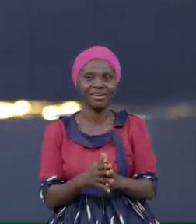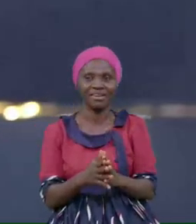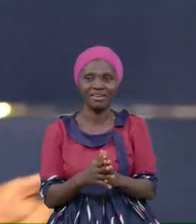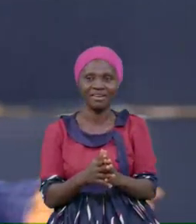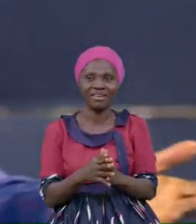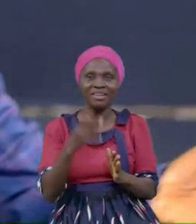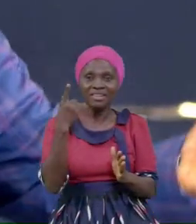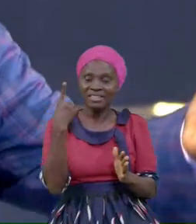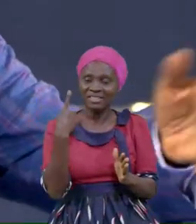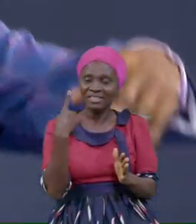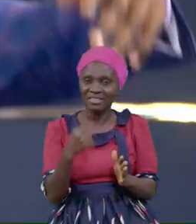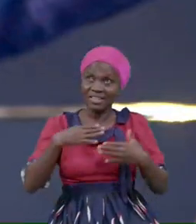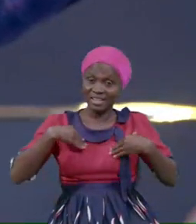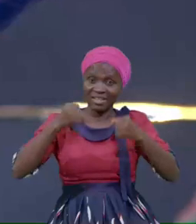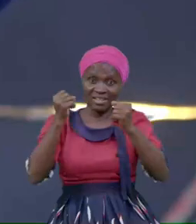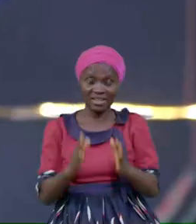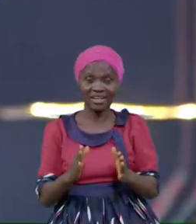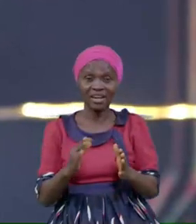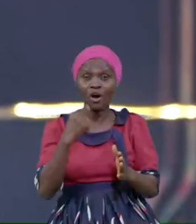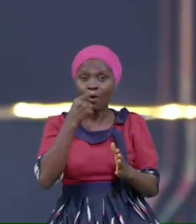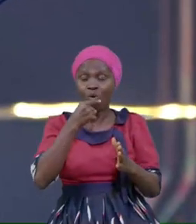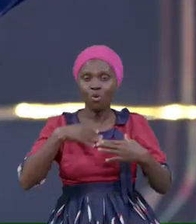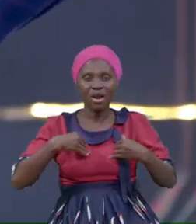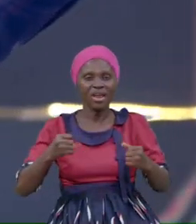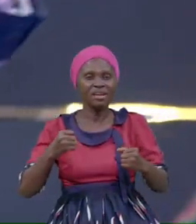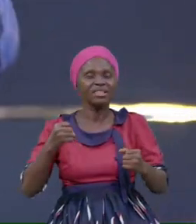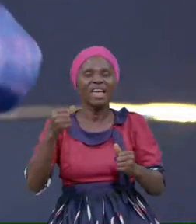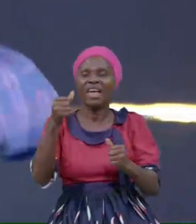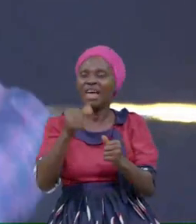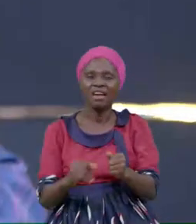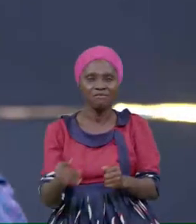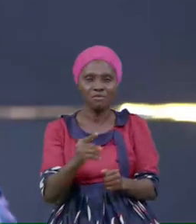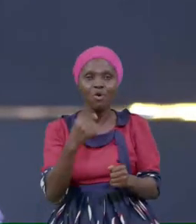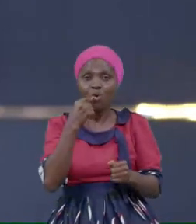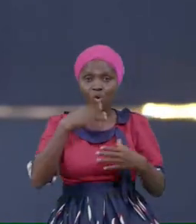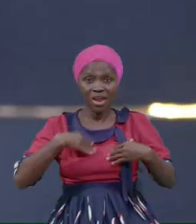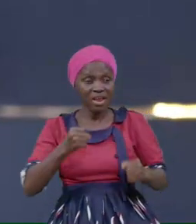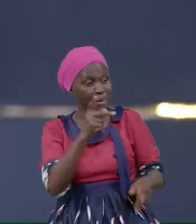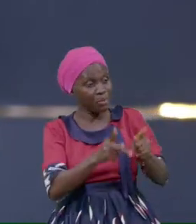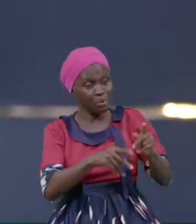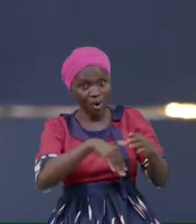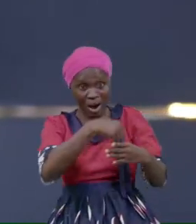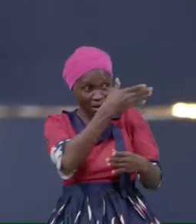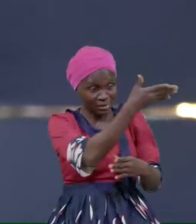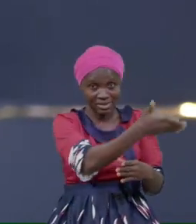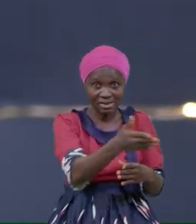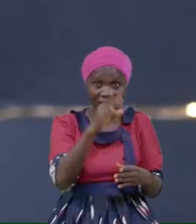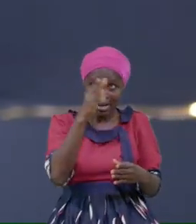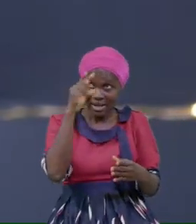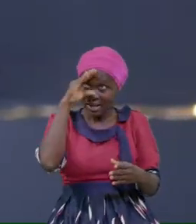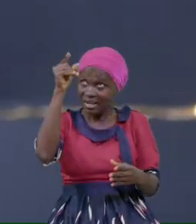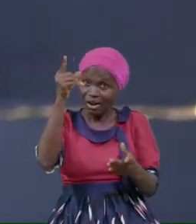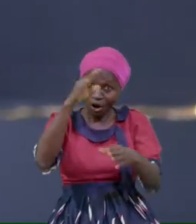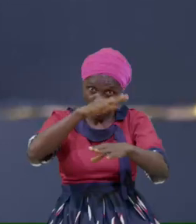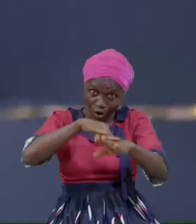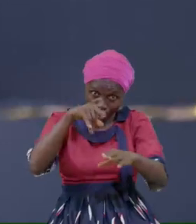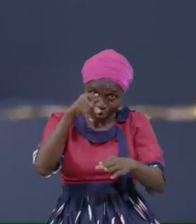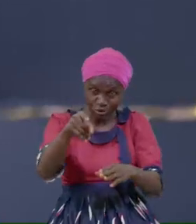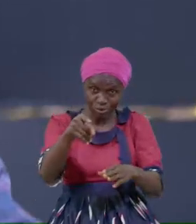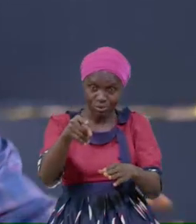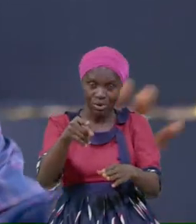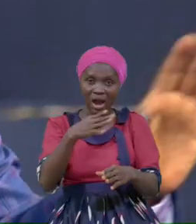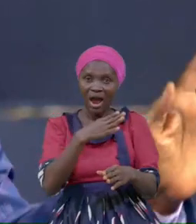everyone, even heals the people out there. He says, you come in. You'll be the first privileged